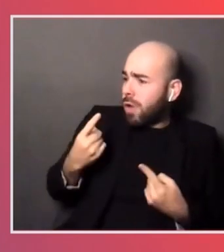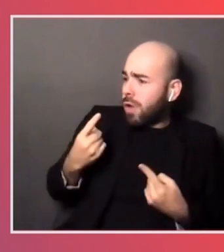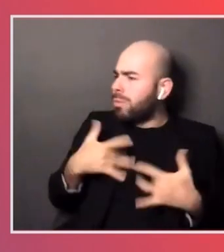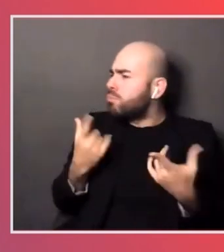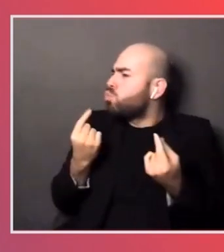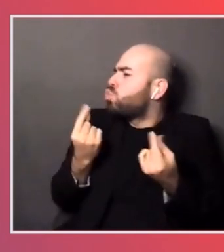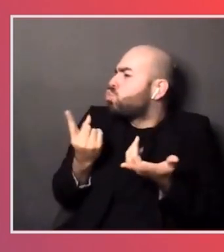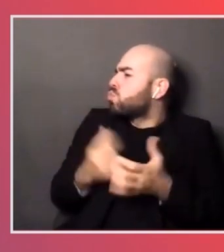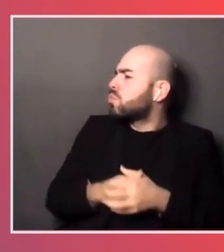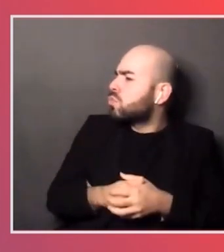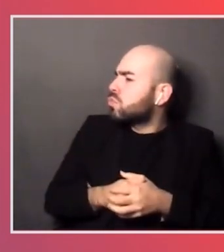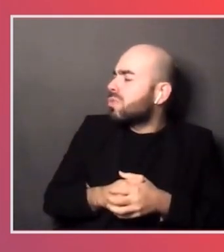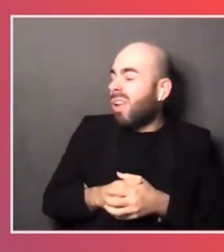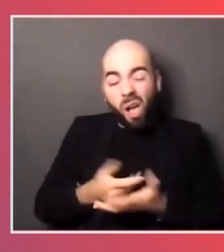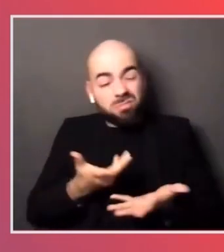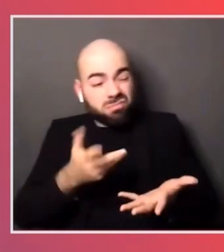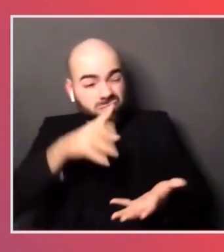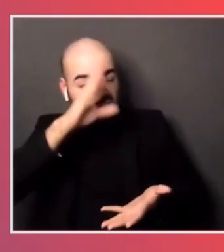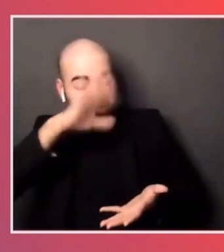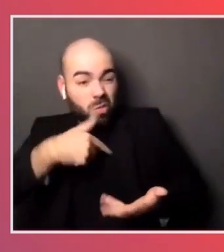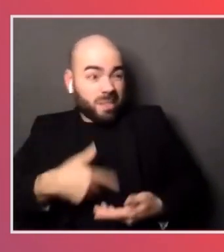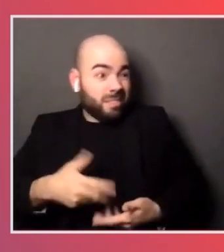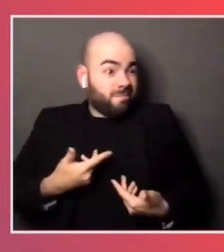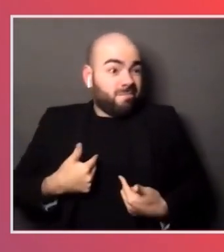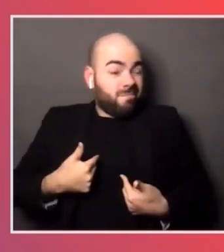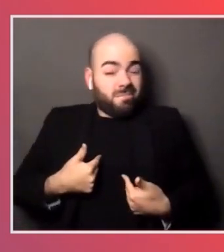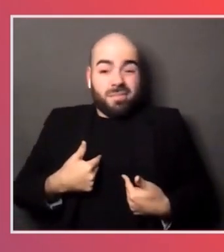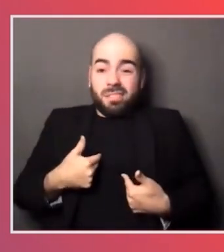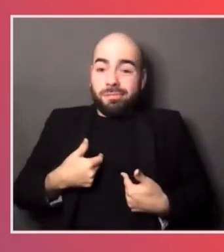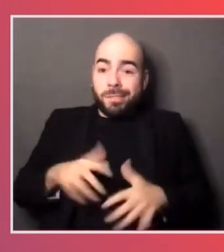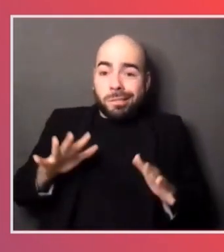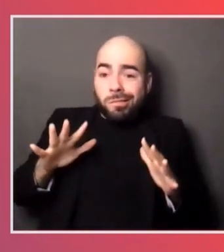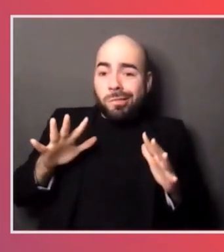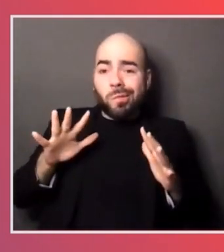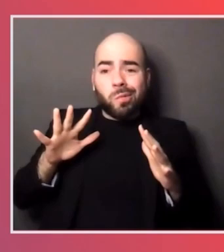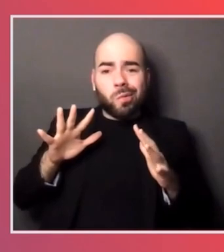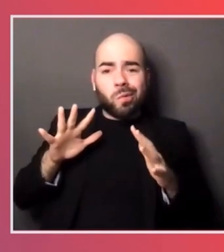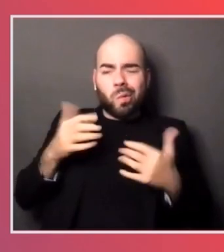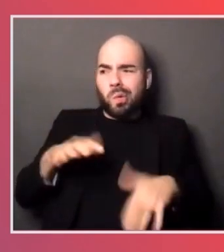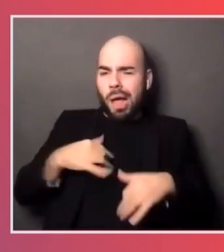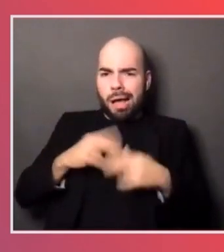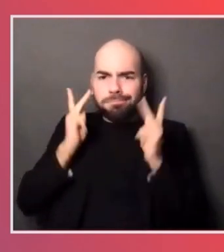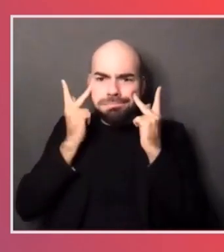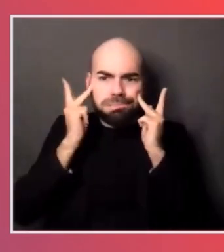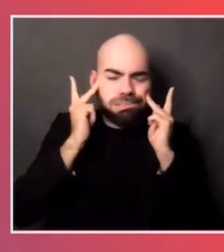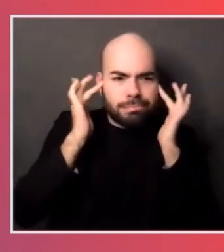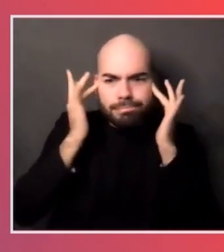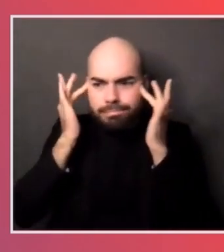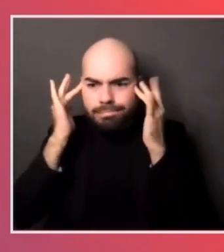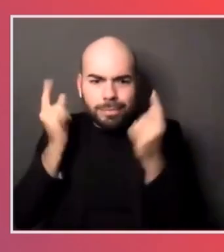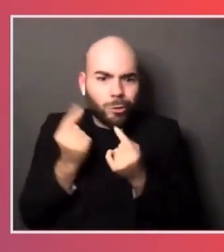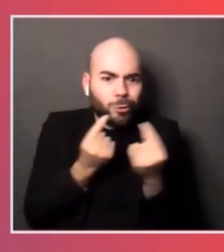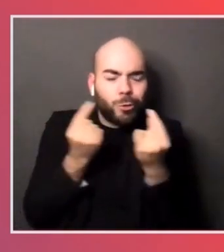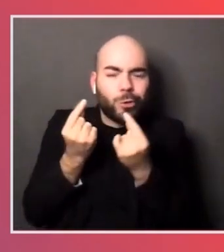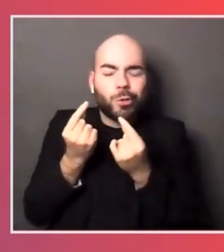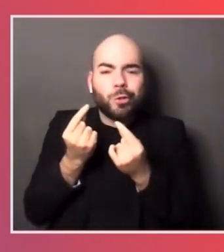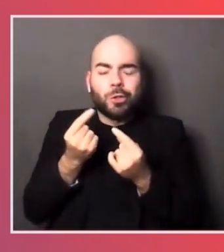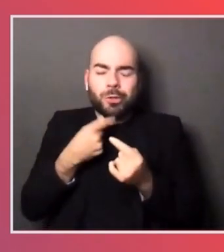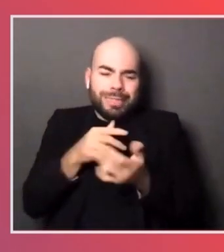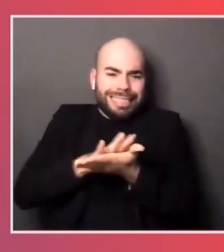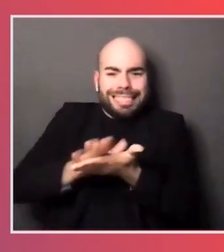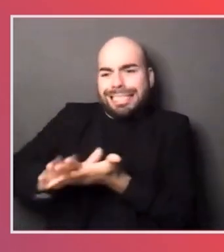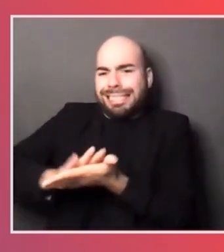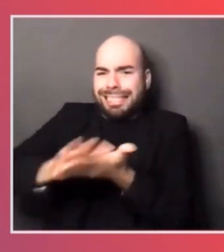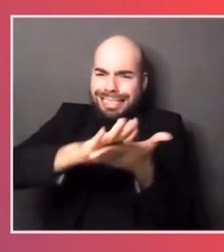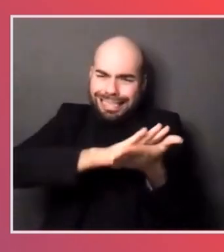over the extreme paranoia and wiping down every box and every package